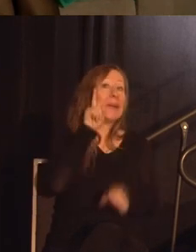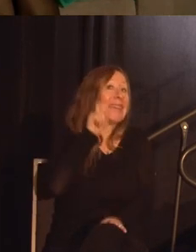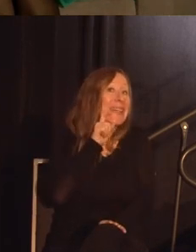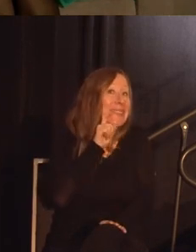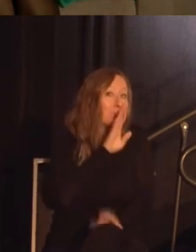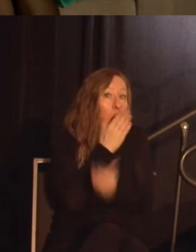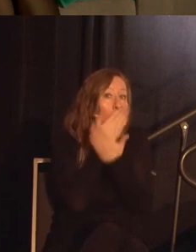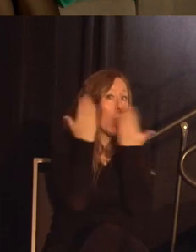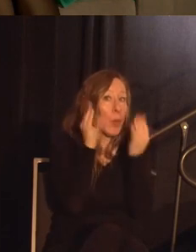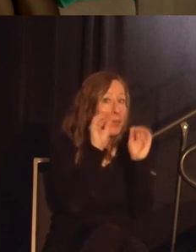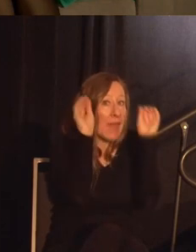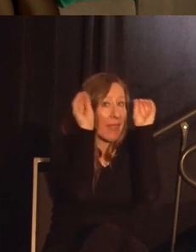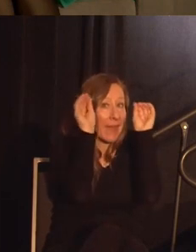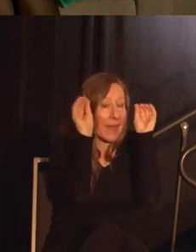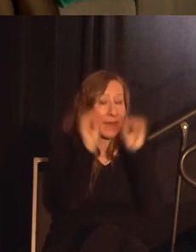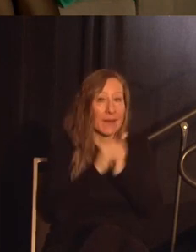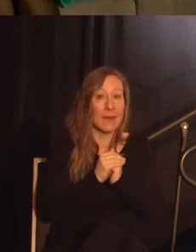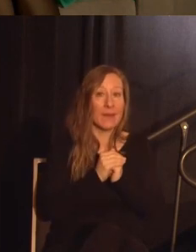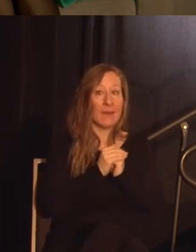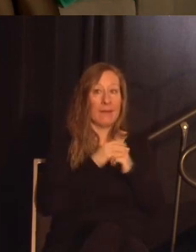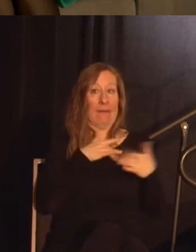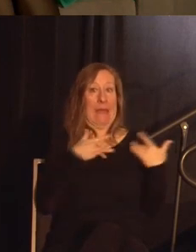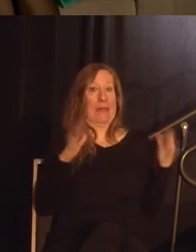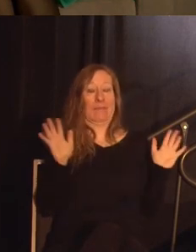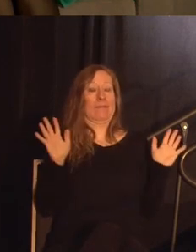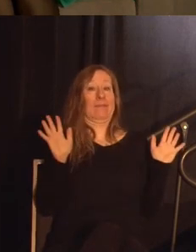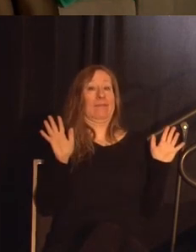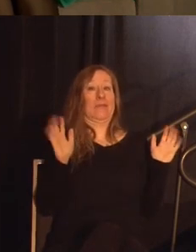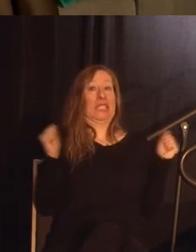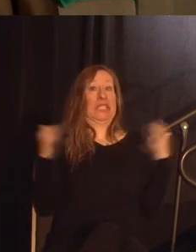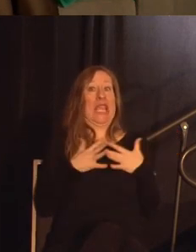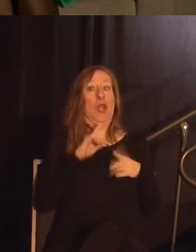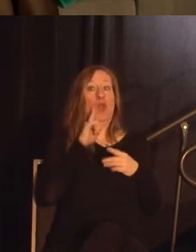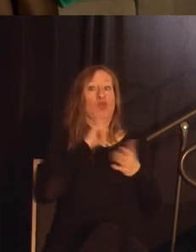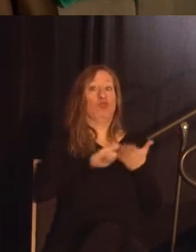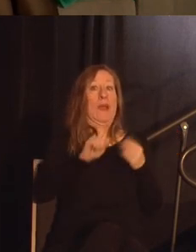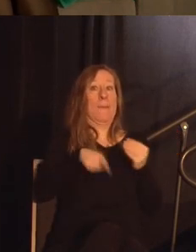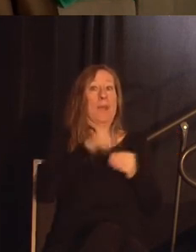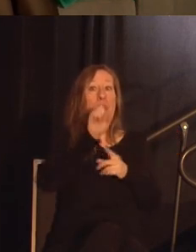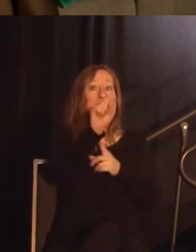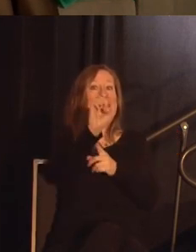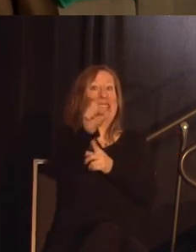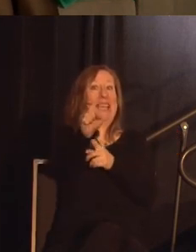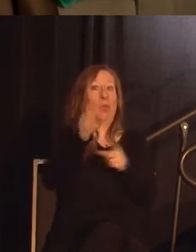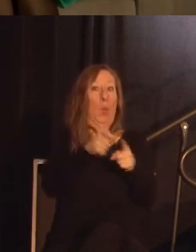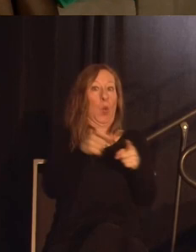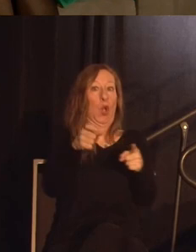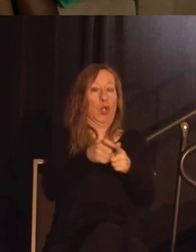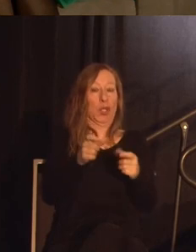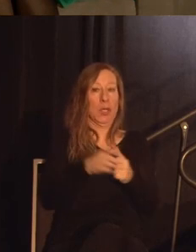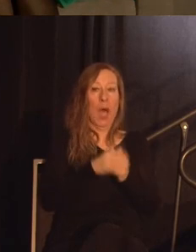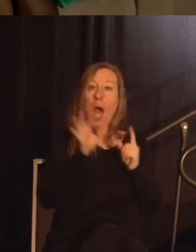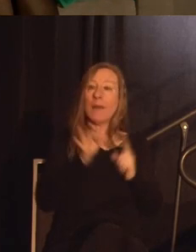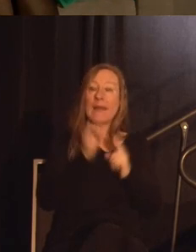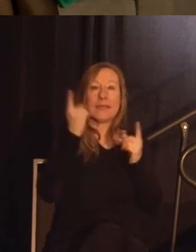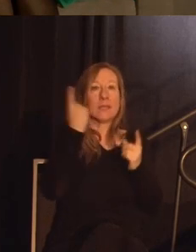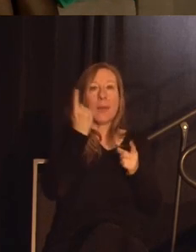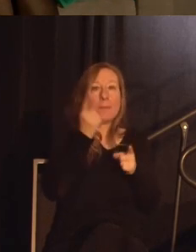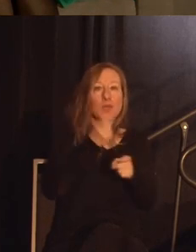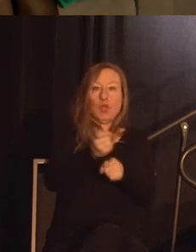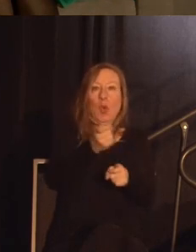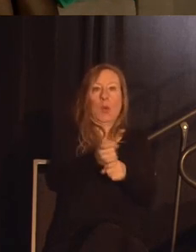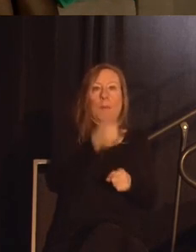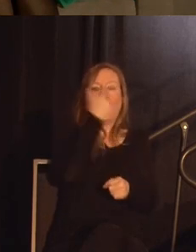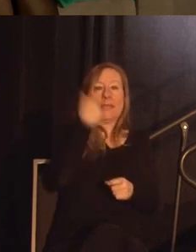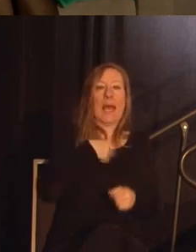actually, like a weird prude who's, like, scared to write sex words, unless it's, like, a full joke, because, like,